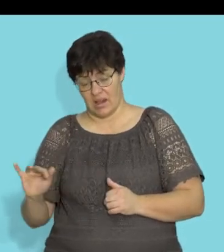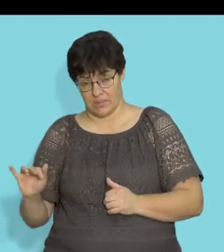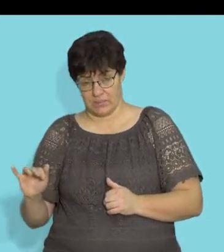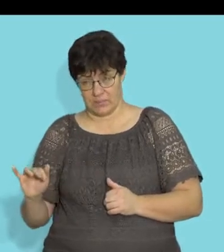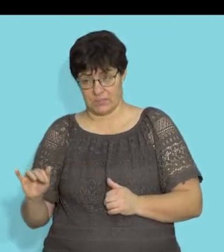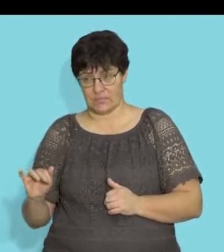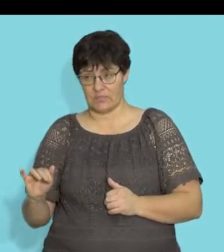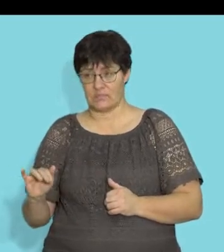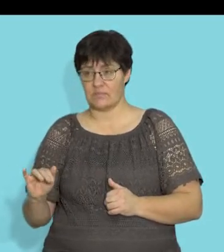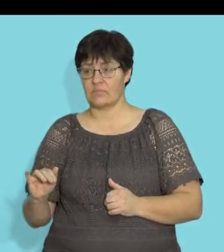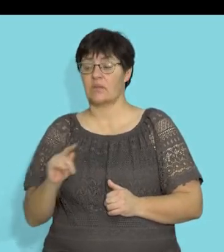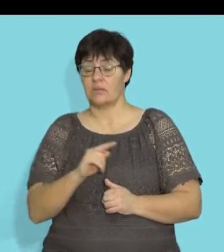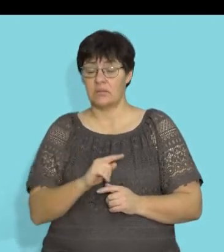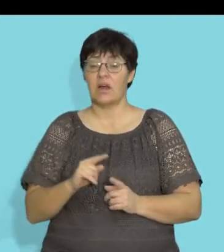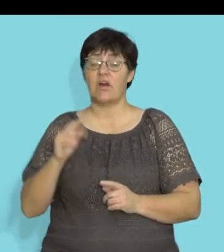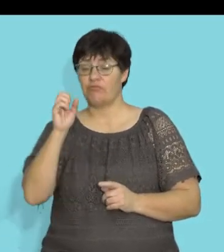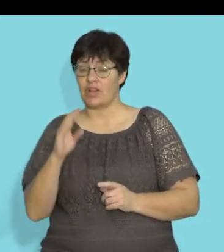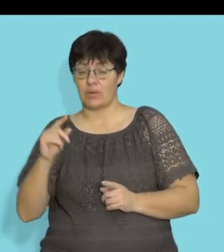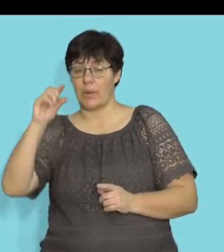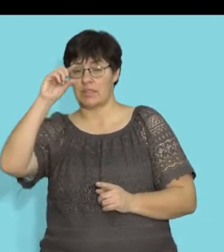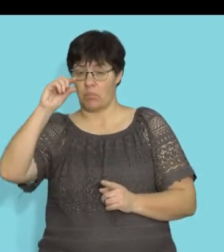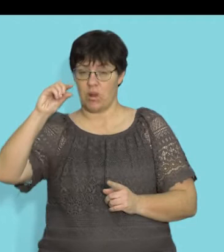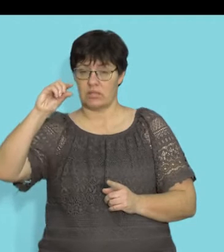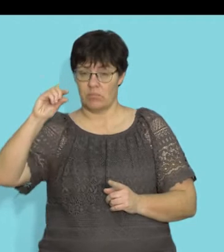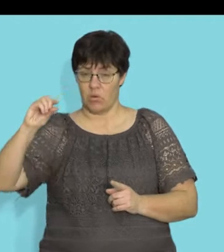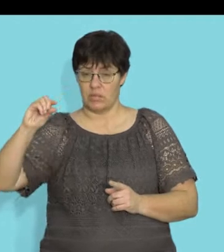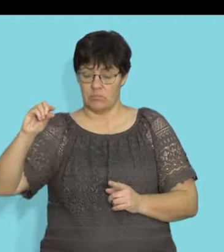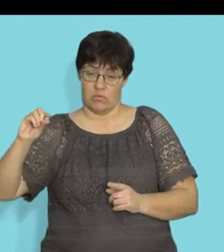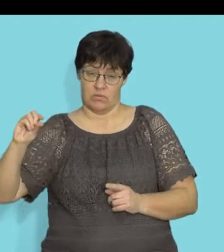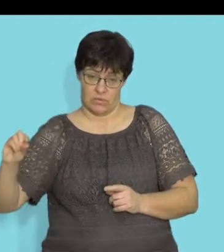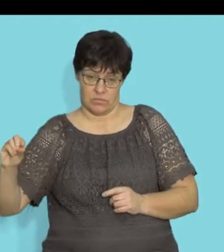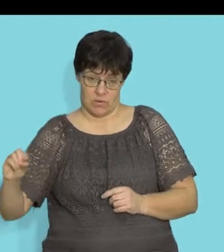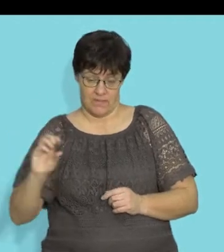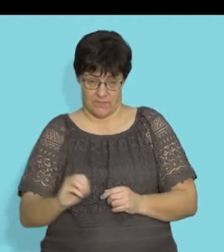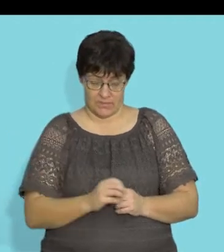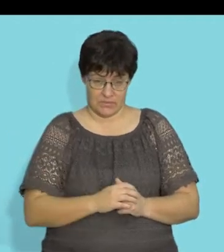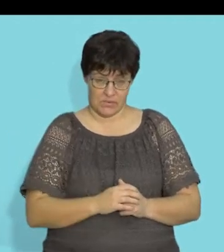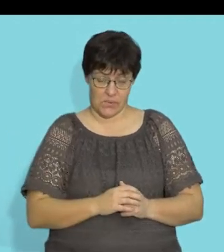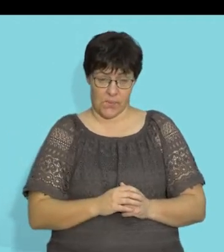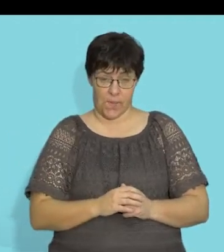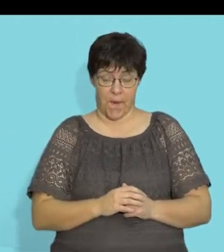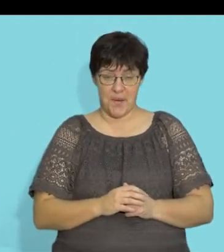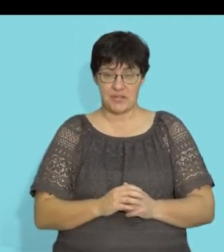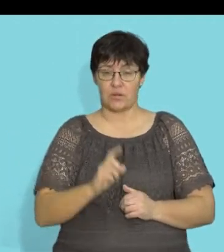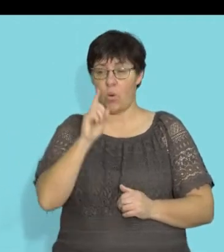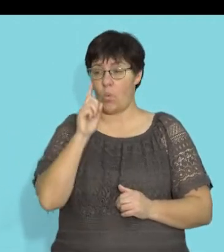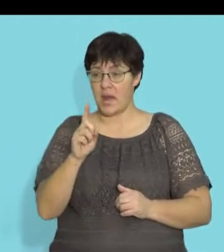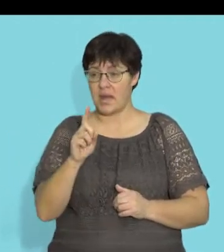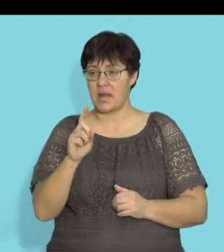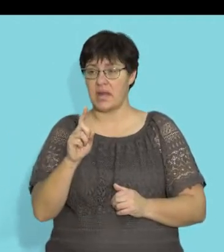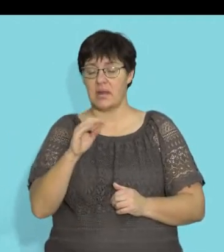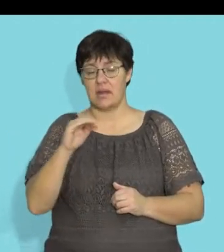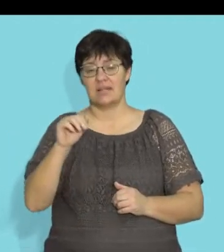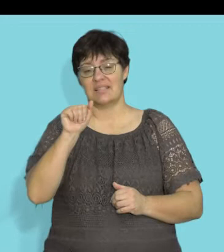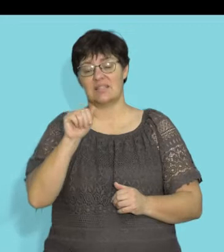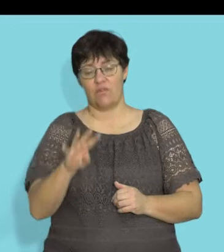that everyone is agreeing with me that these fractions are getting smaller and smaller. We know that nobody wants 1/64th of a